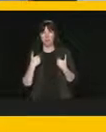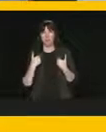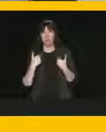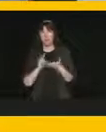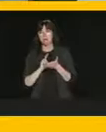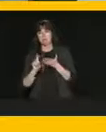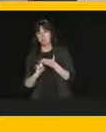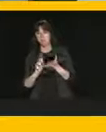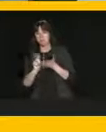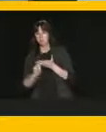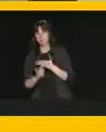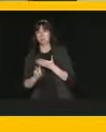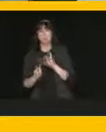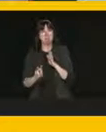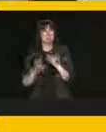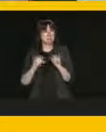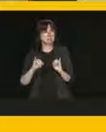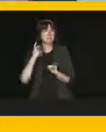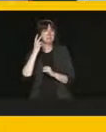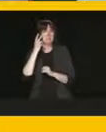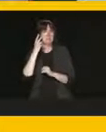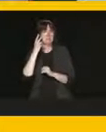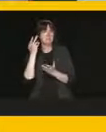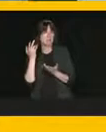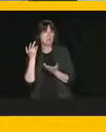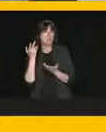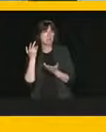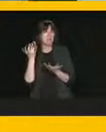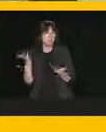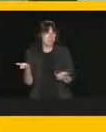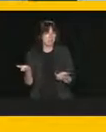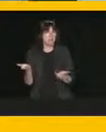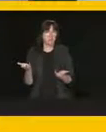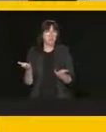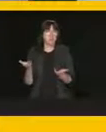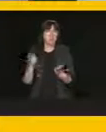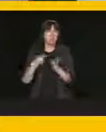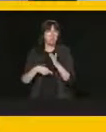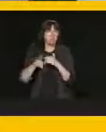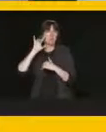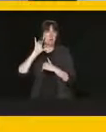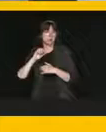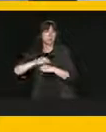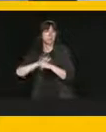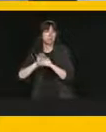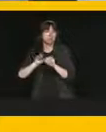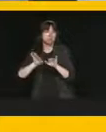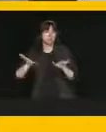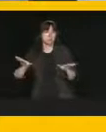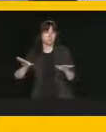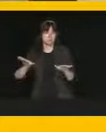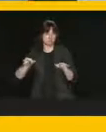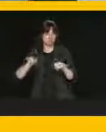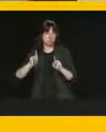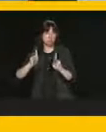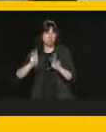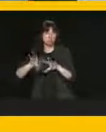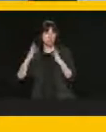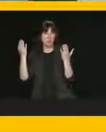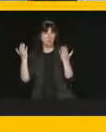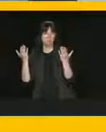in the coming weeks, we will have to ensure that the context or the situation on the ground at that time